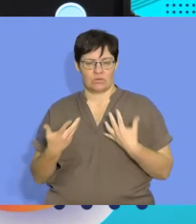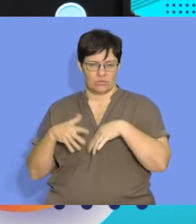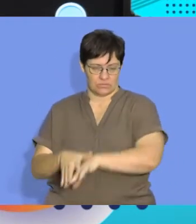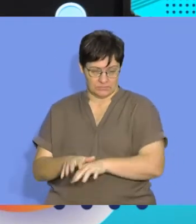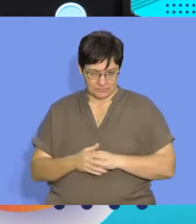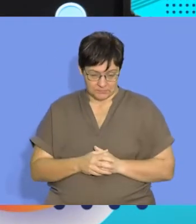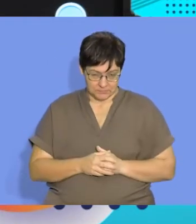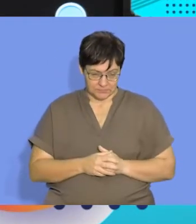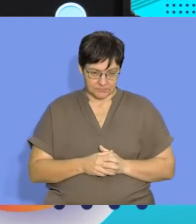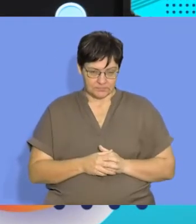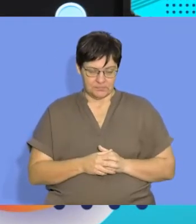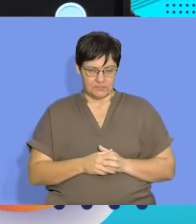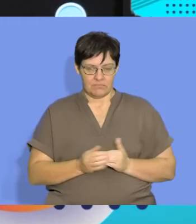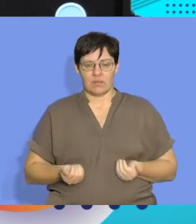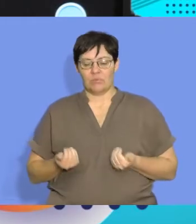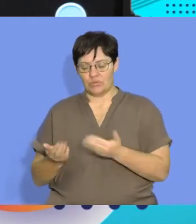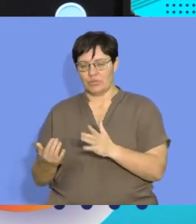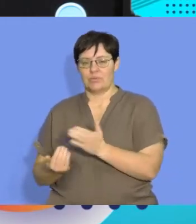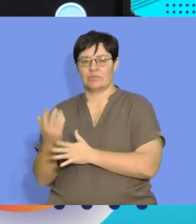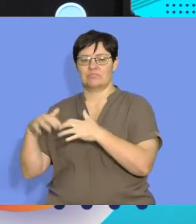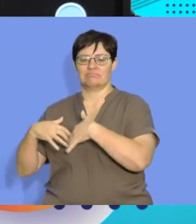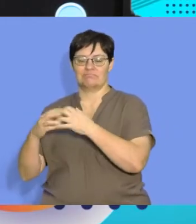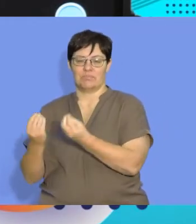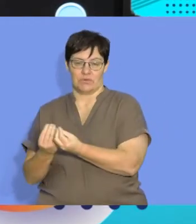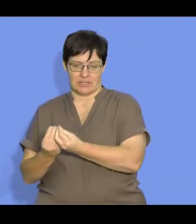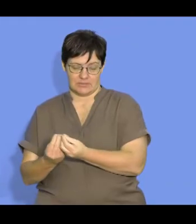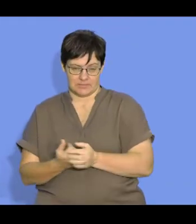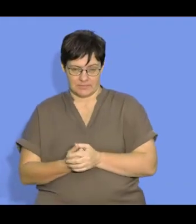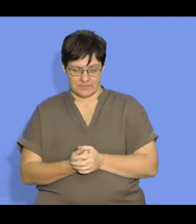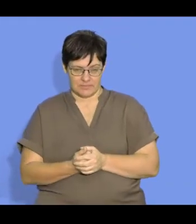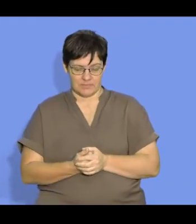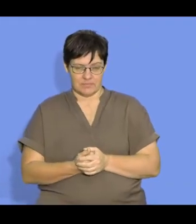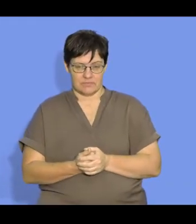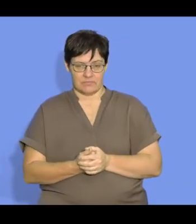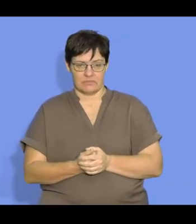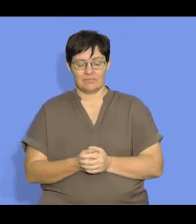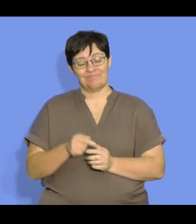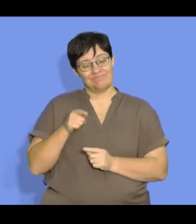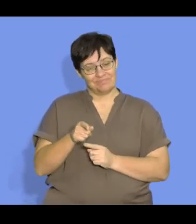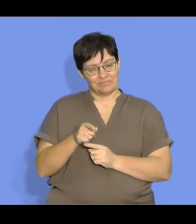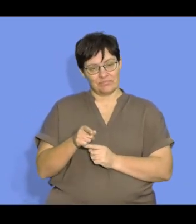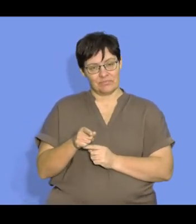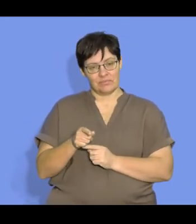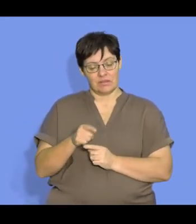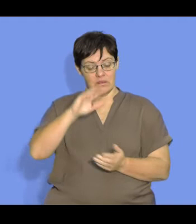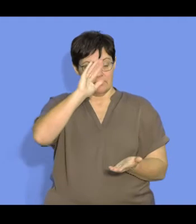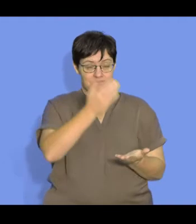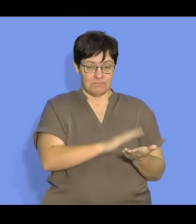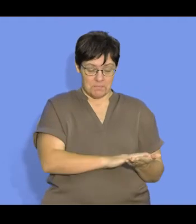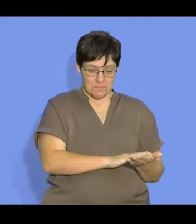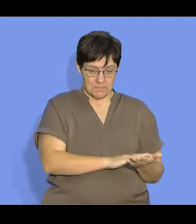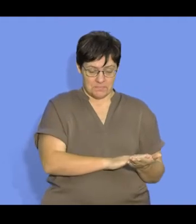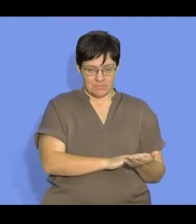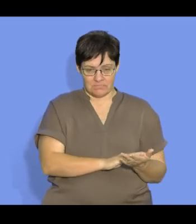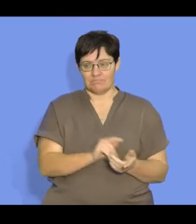cannot any further produce the same products. So at that point where the reactants are used